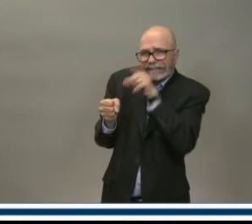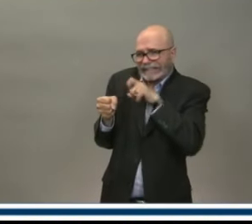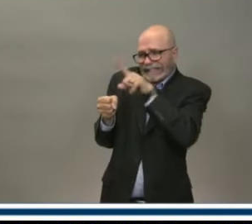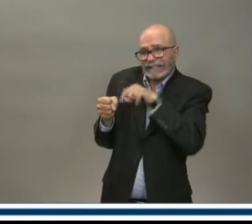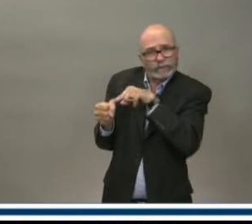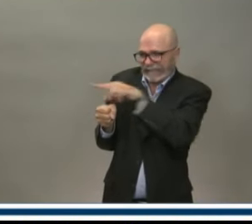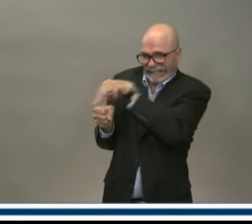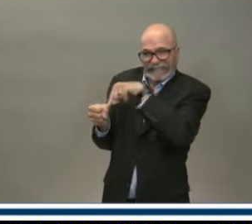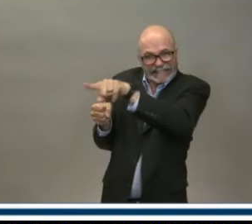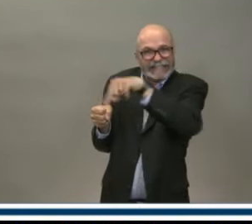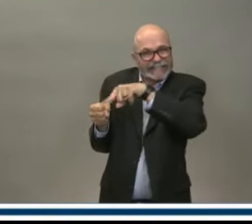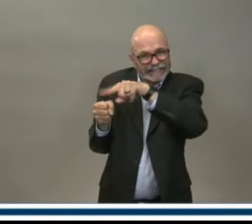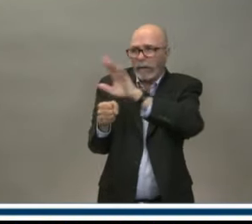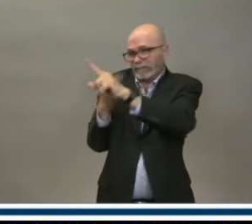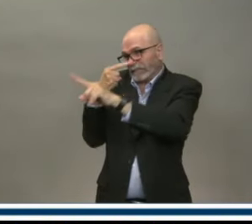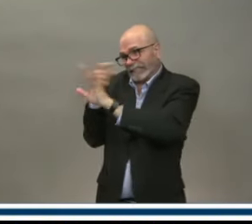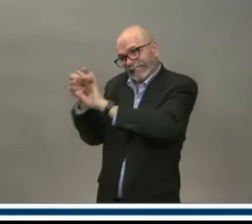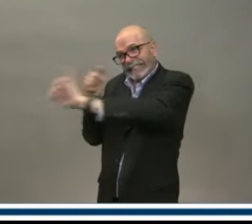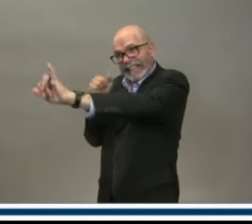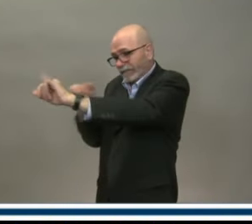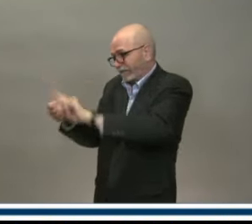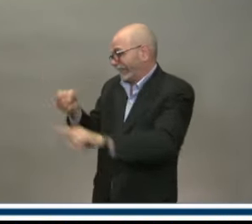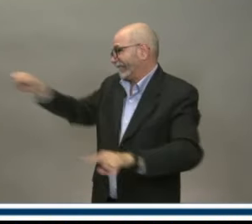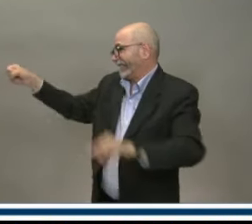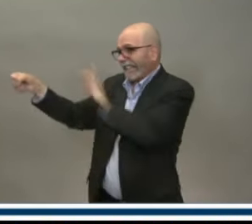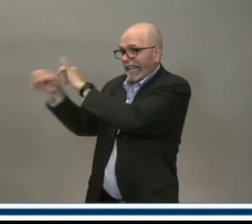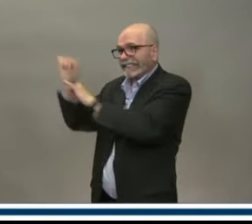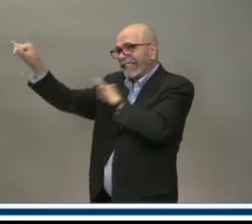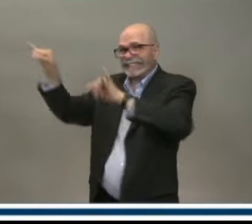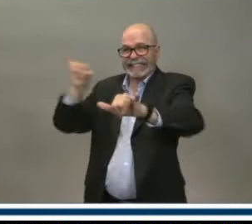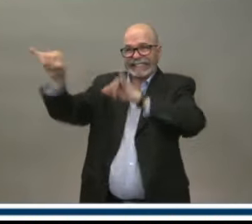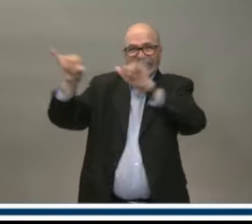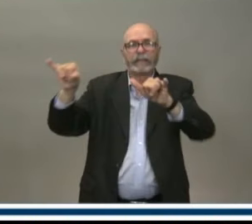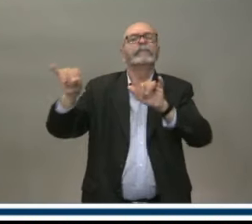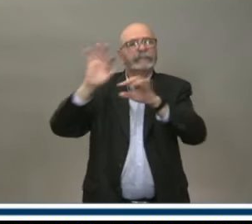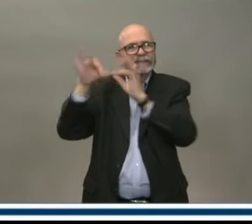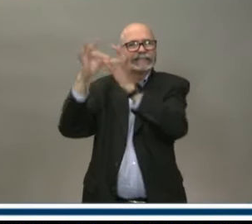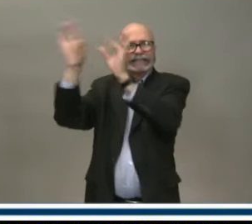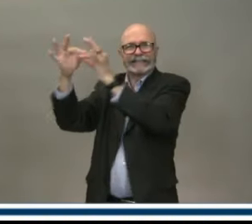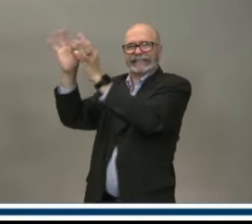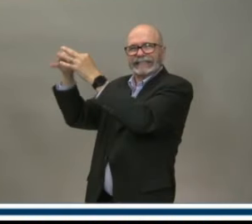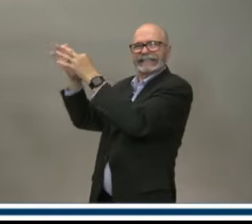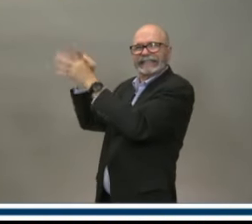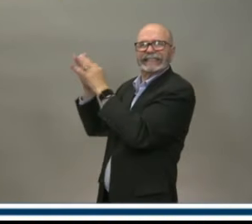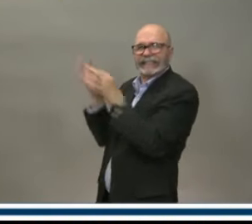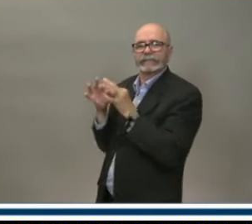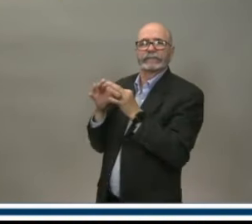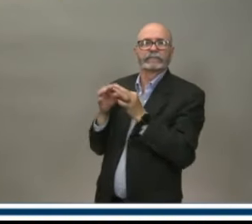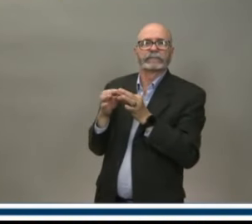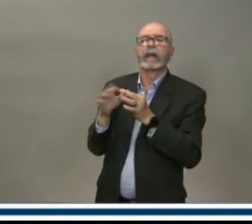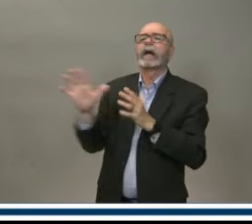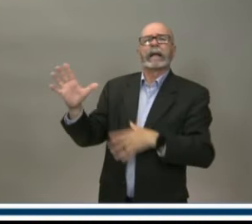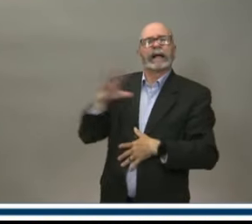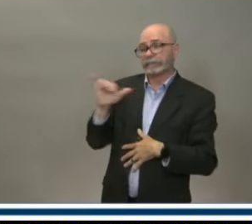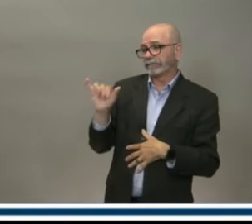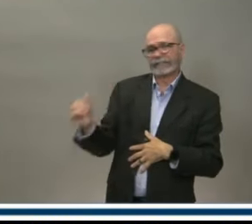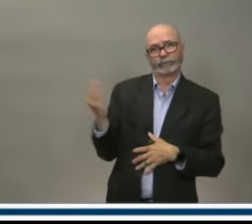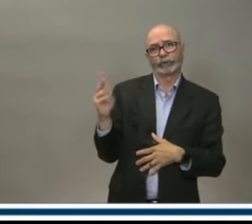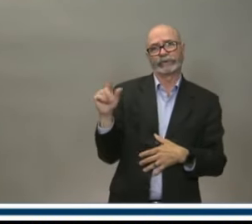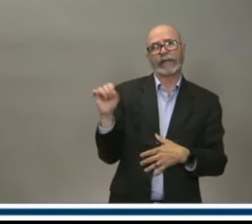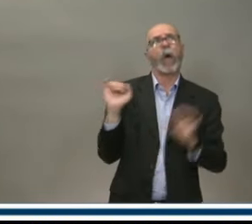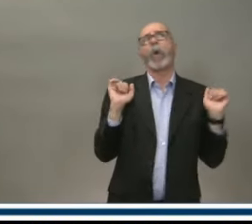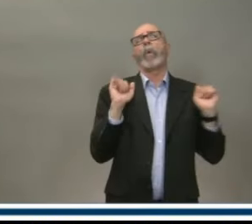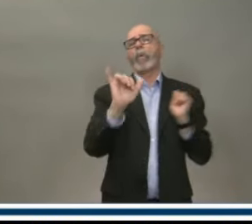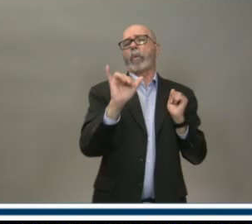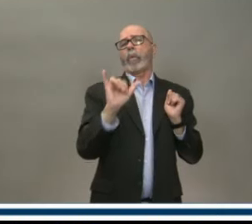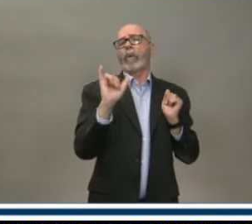in isolation, testing them right away, and then keeping them in isolation for 14 days. That's critically important. So if you get the